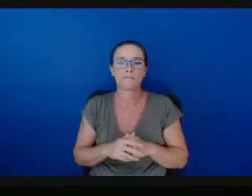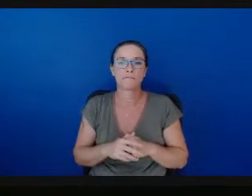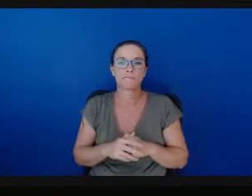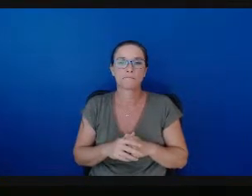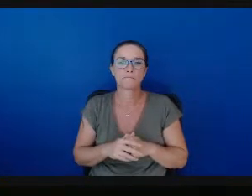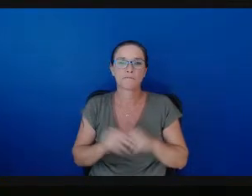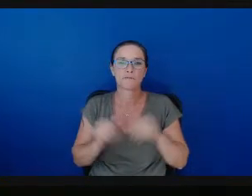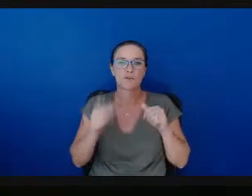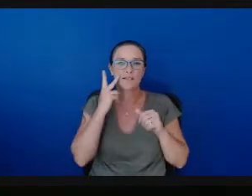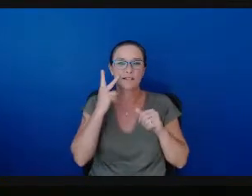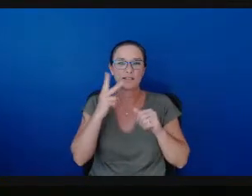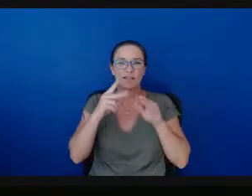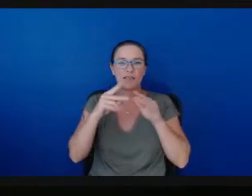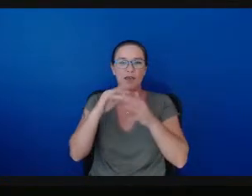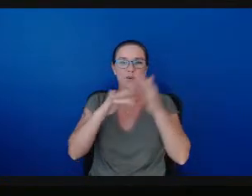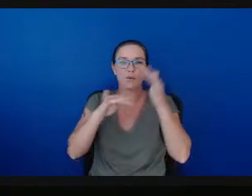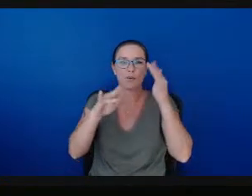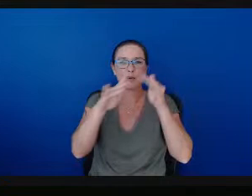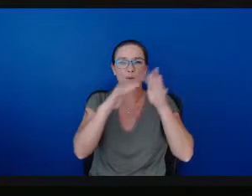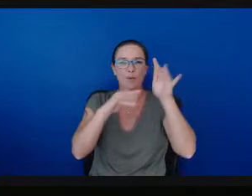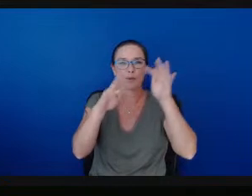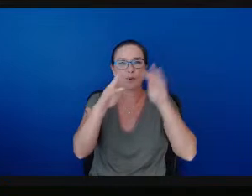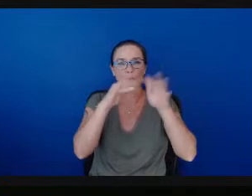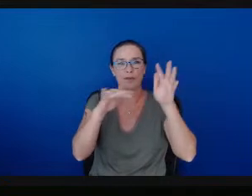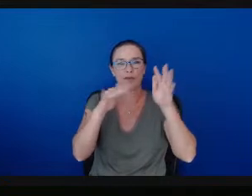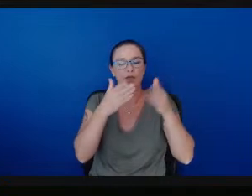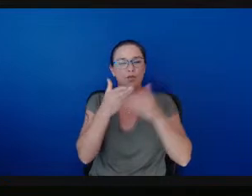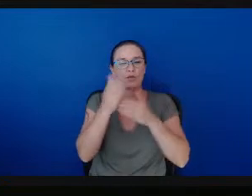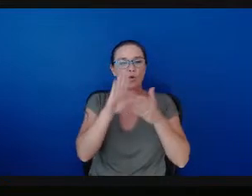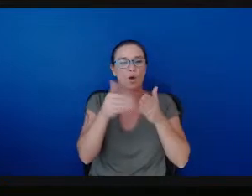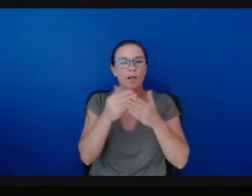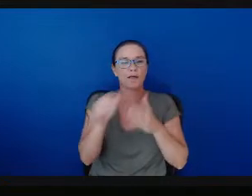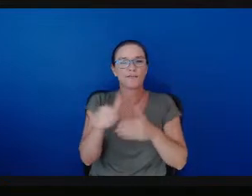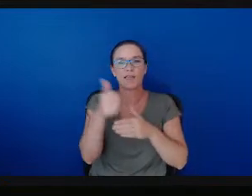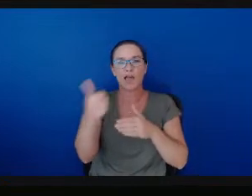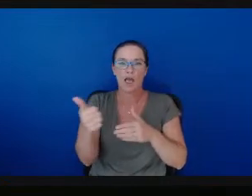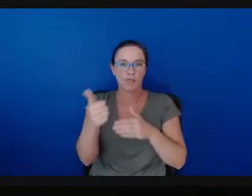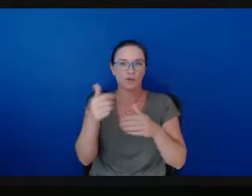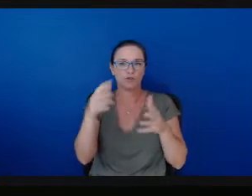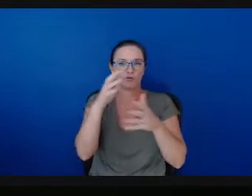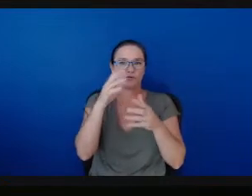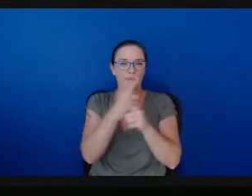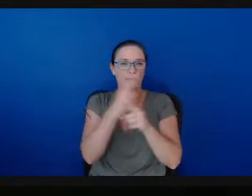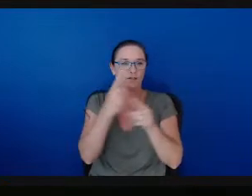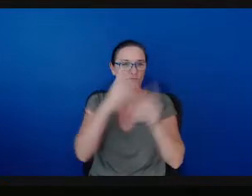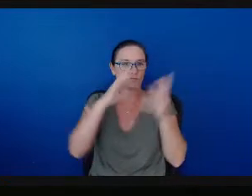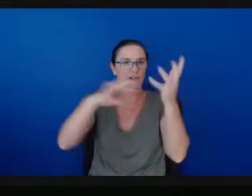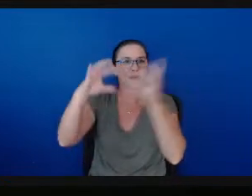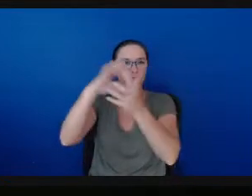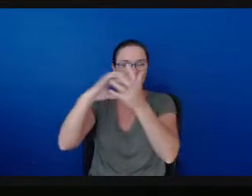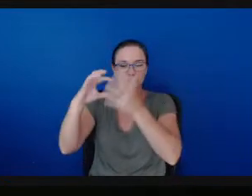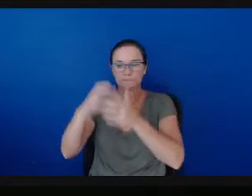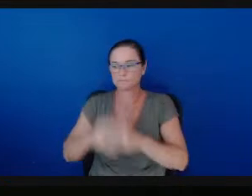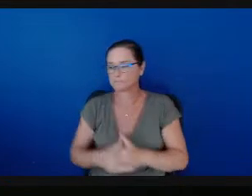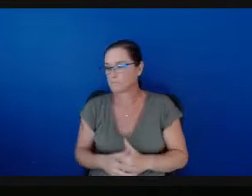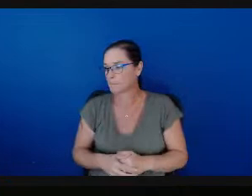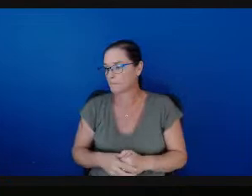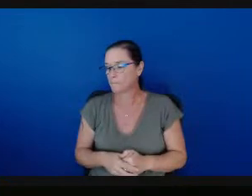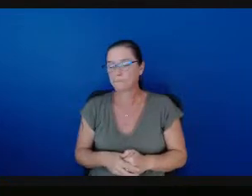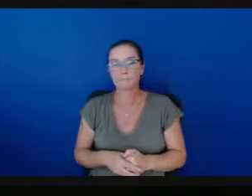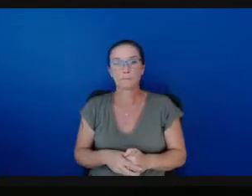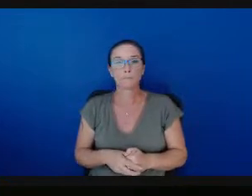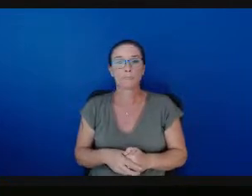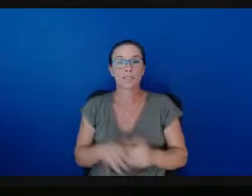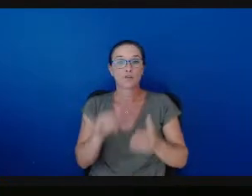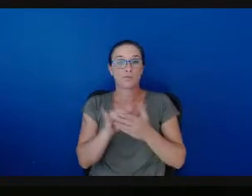gas cloud coming through all the other regular trade wind clouds that are also in the area. So that's the